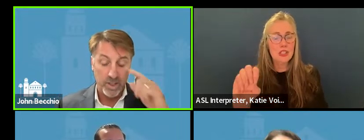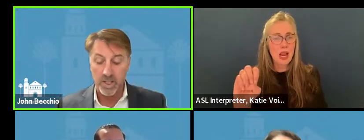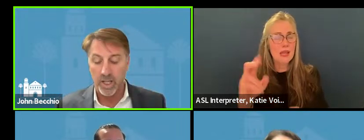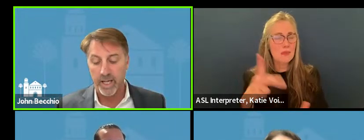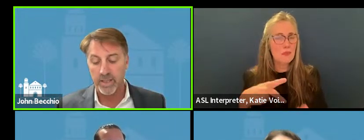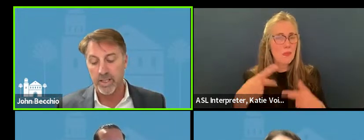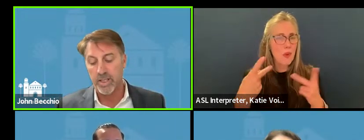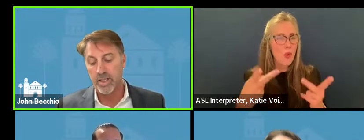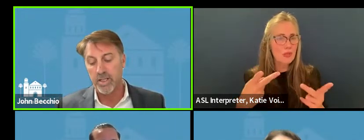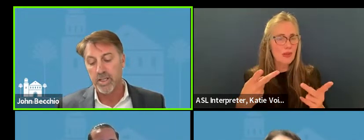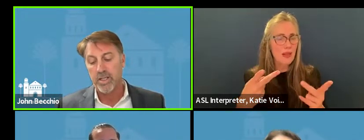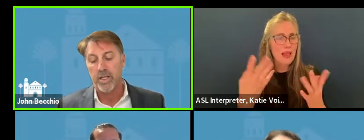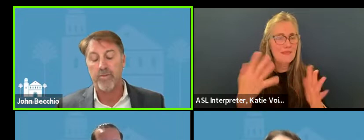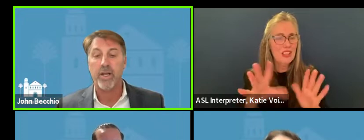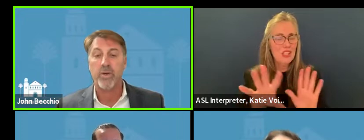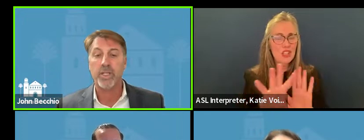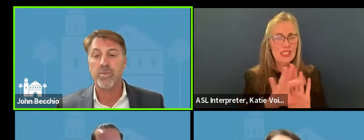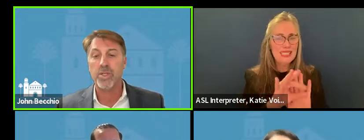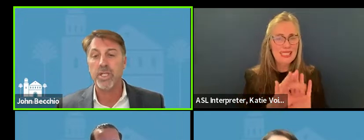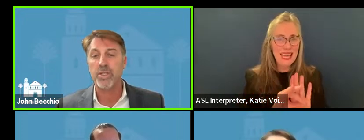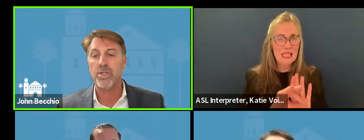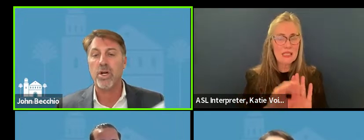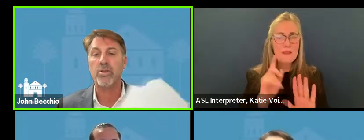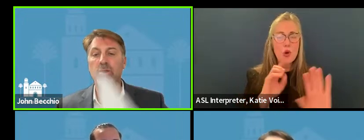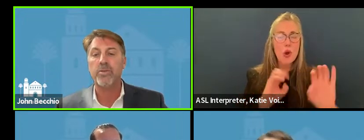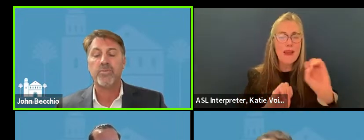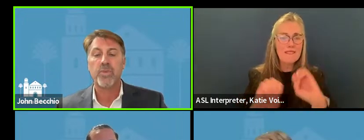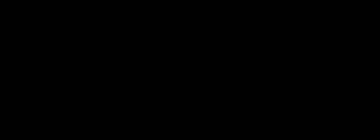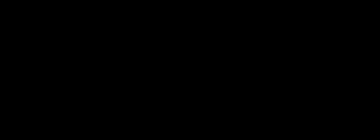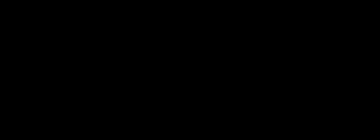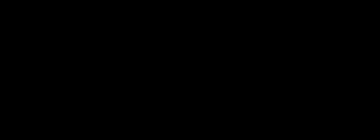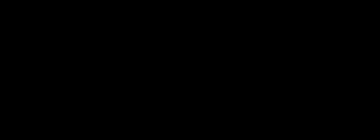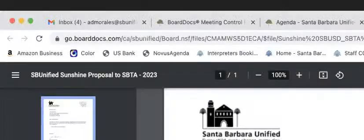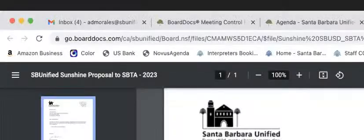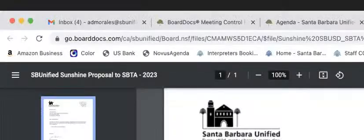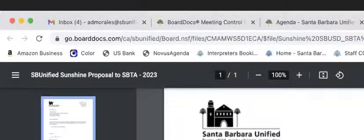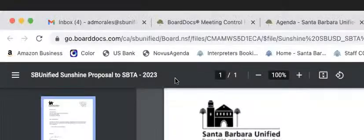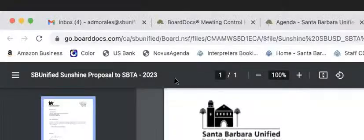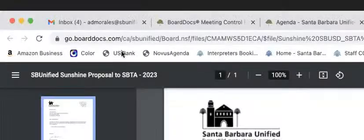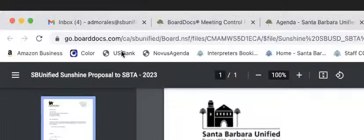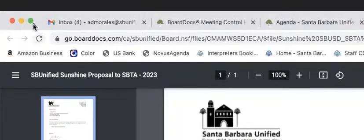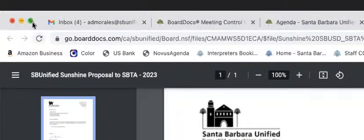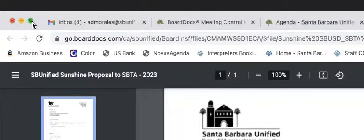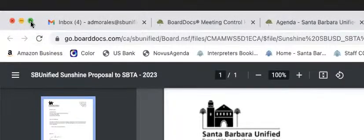have selected evaluation procedures article, and